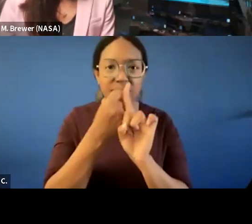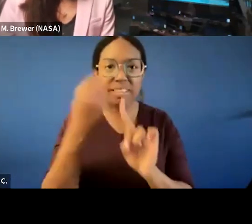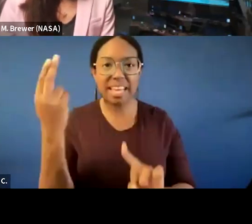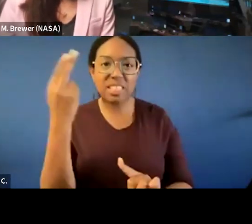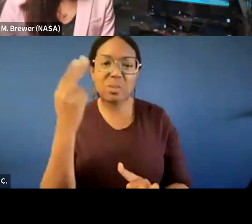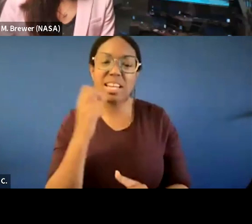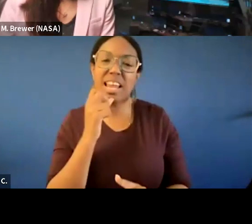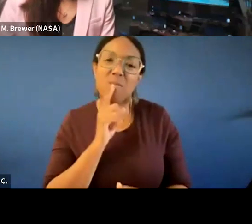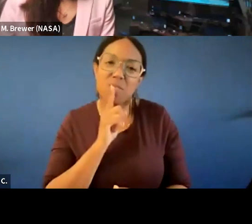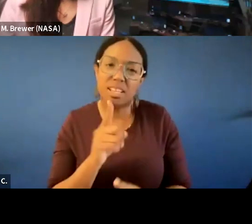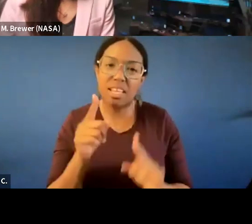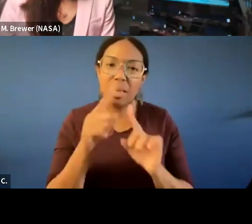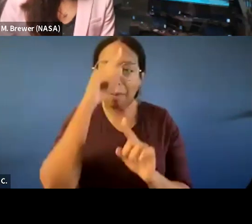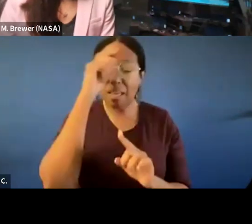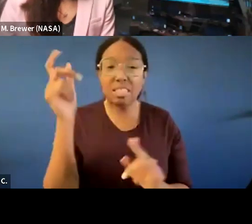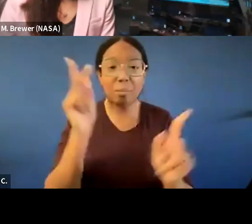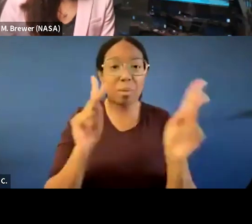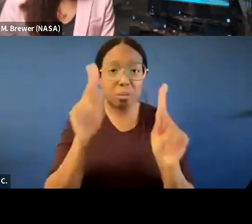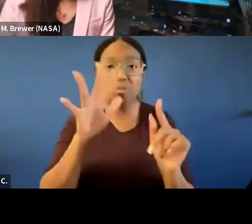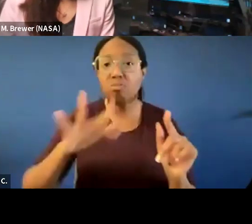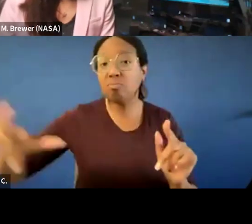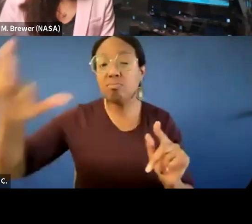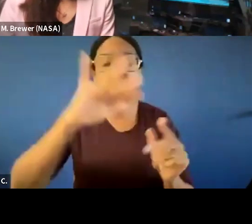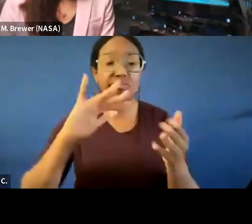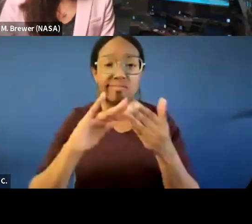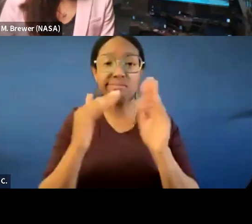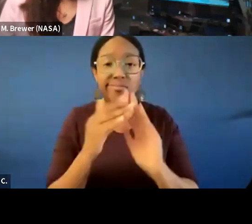based on the work that I had done in the community. But when I